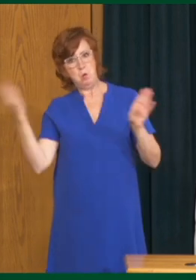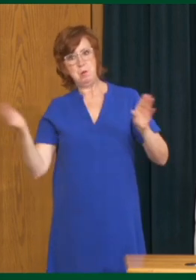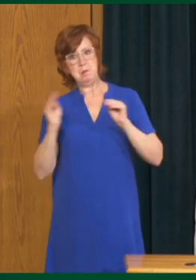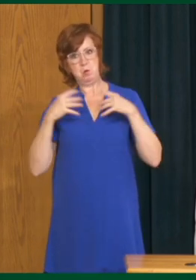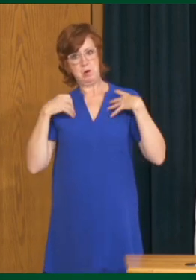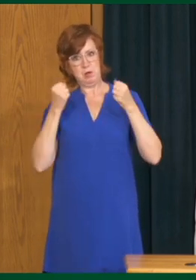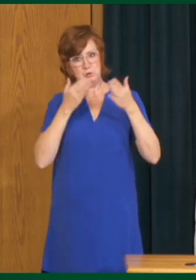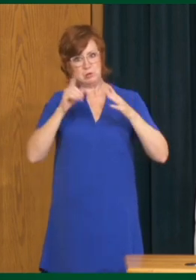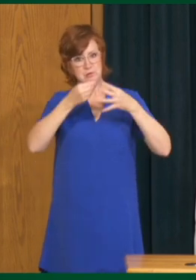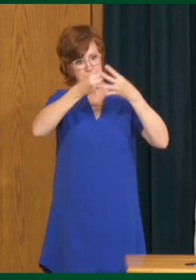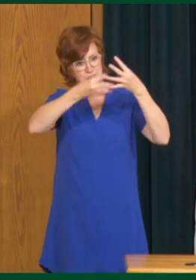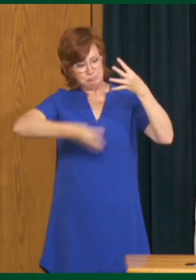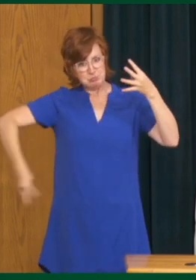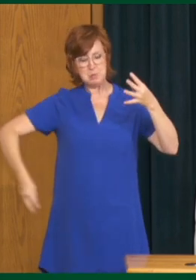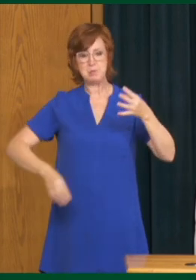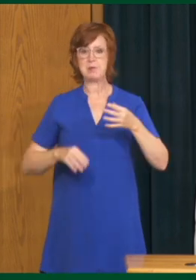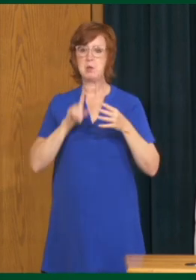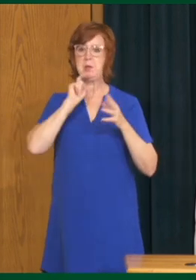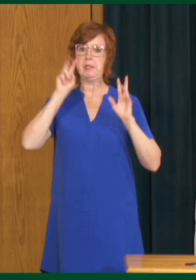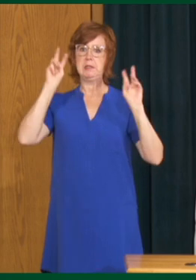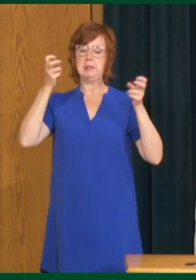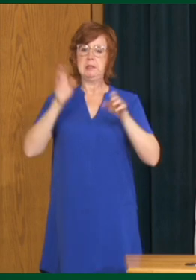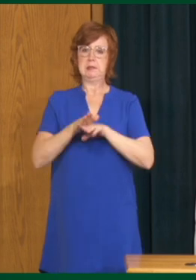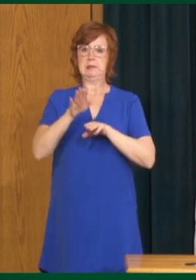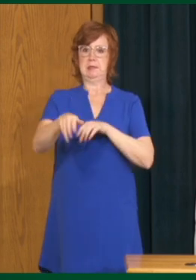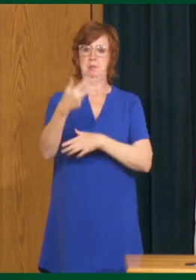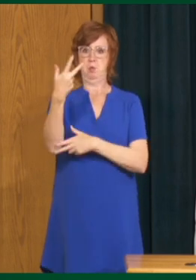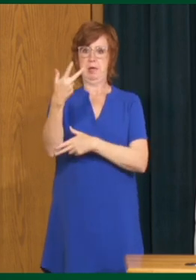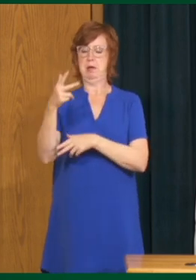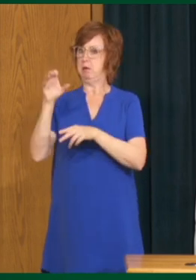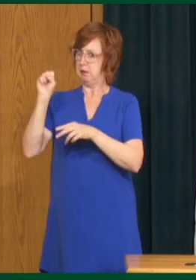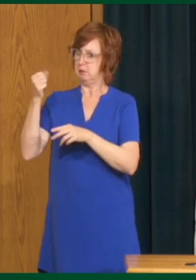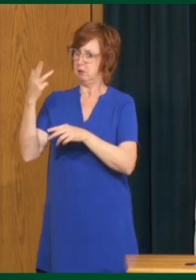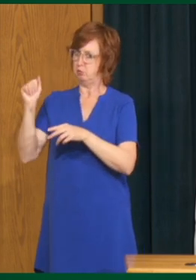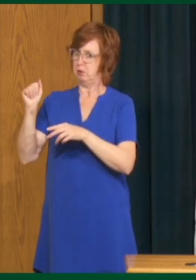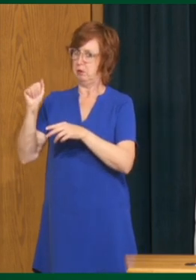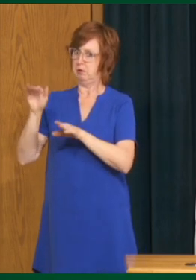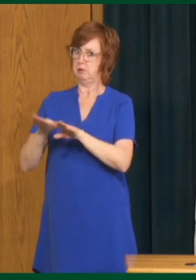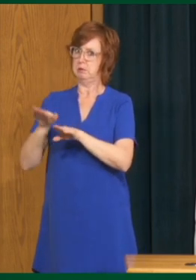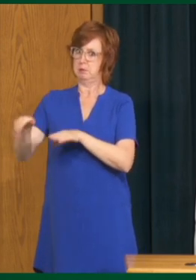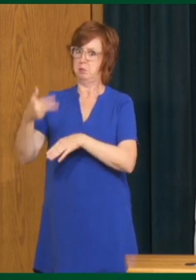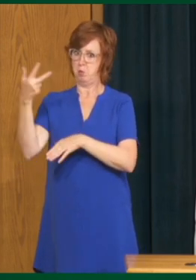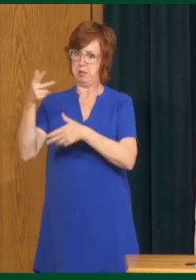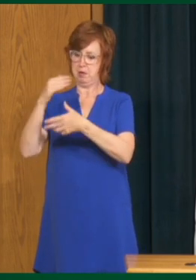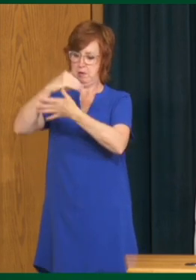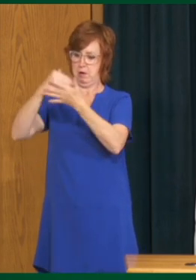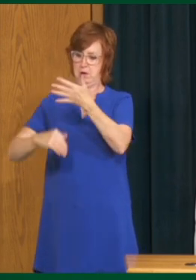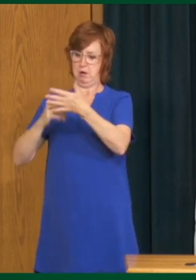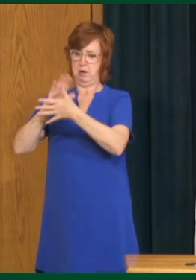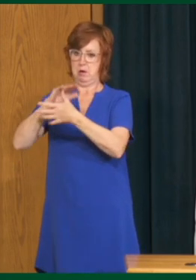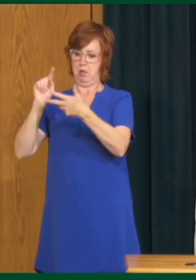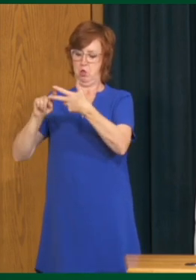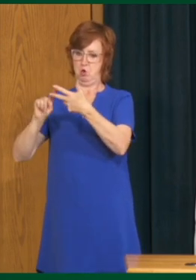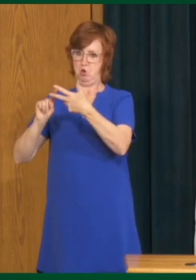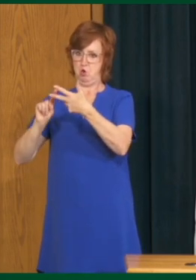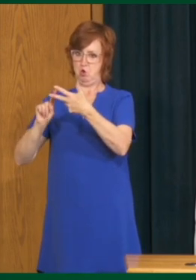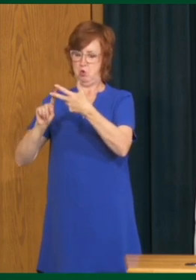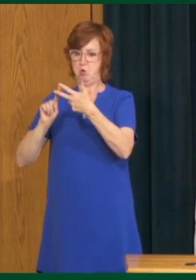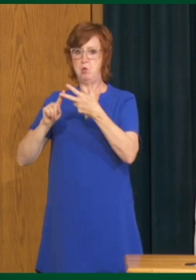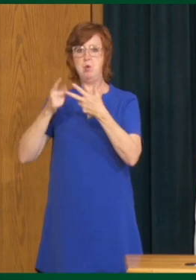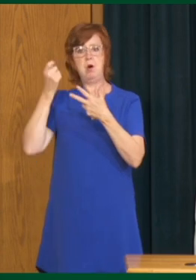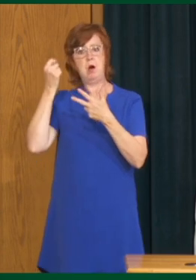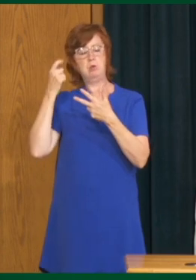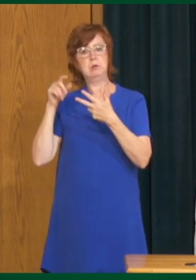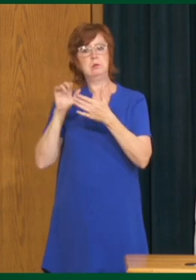of Phase 3 of the service resumption plan the Saskatchewan Health Authority announced back in May. Services that will resume in the